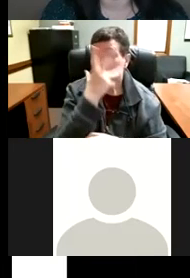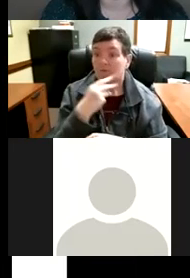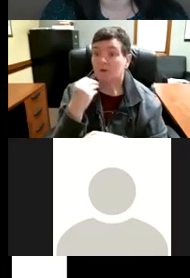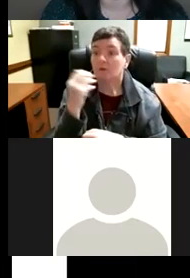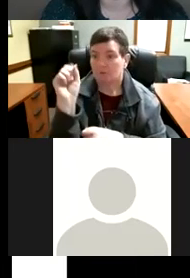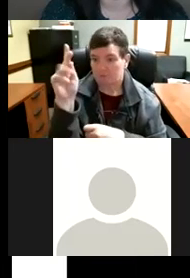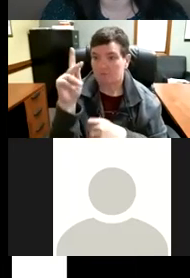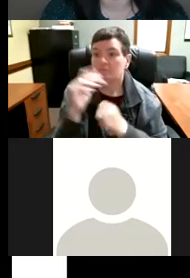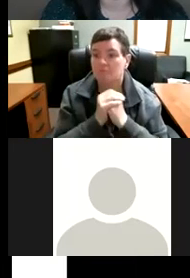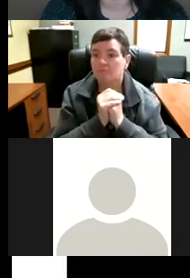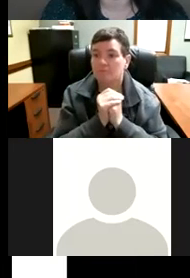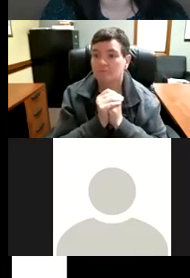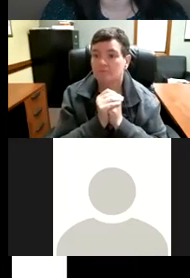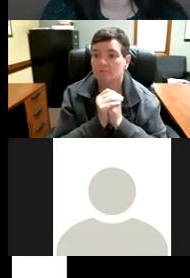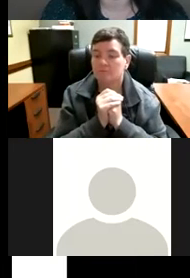beautiful.